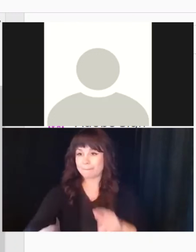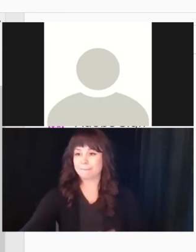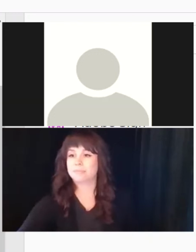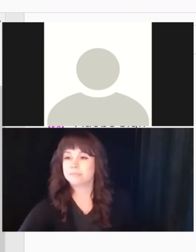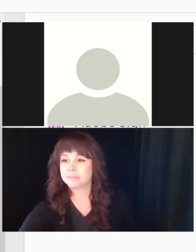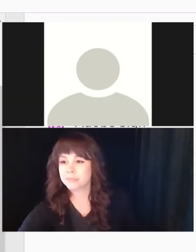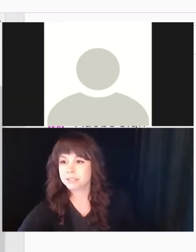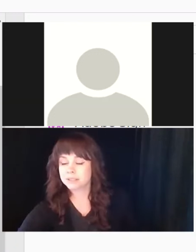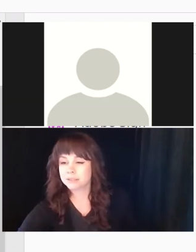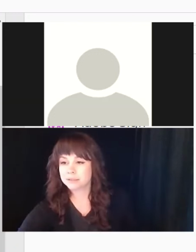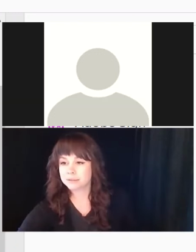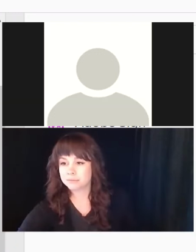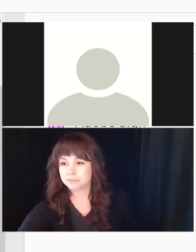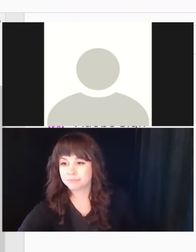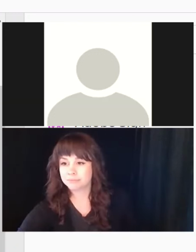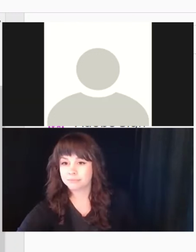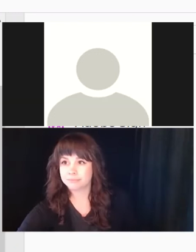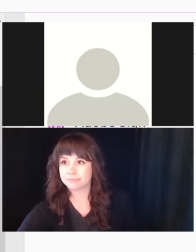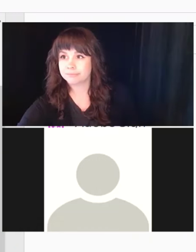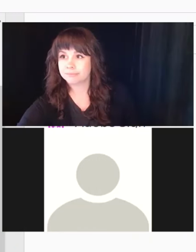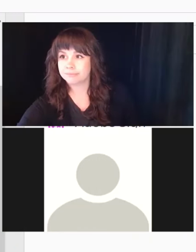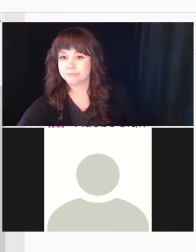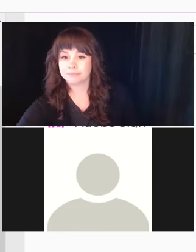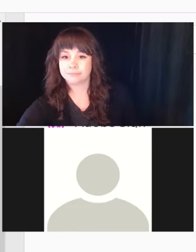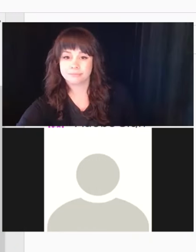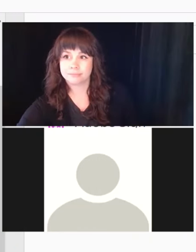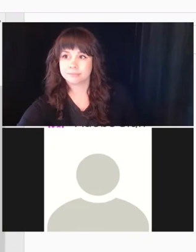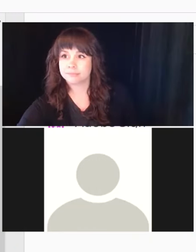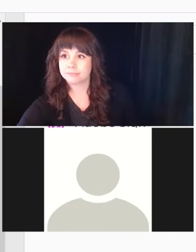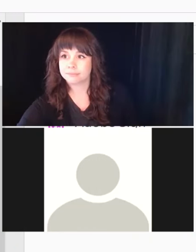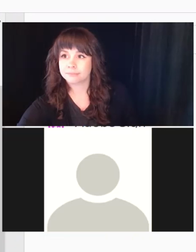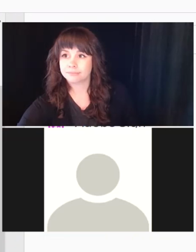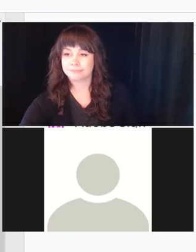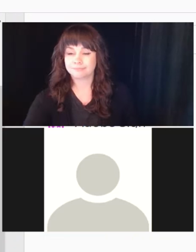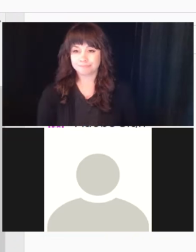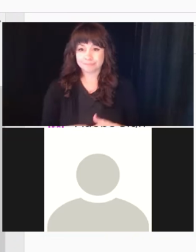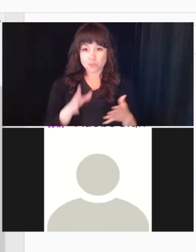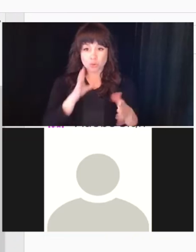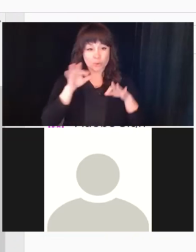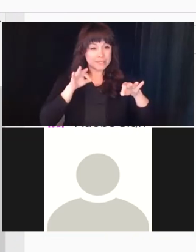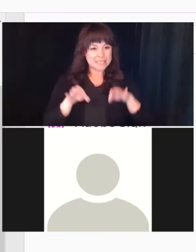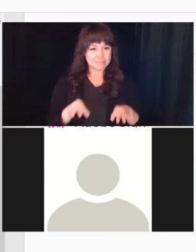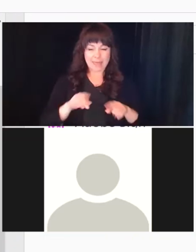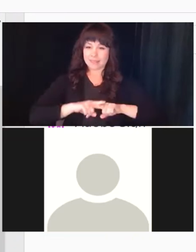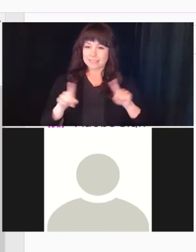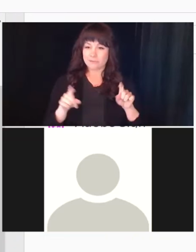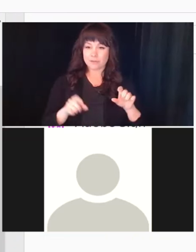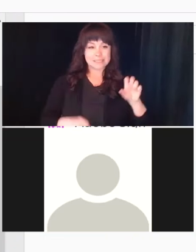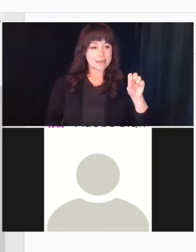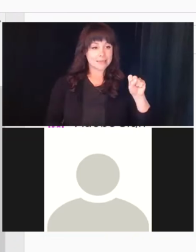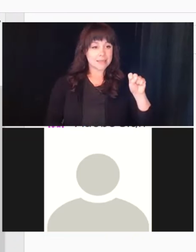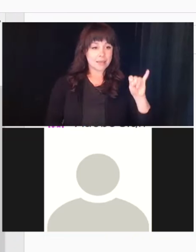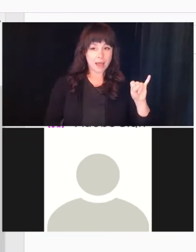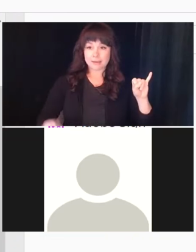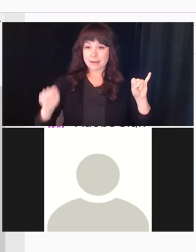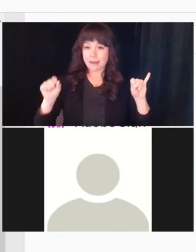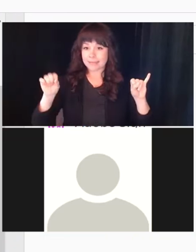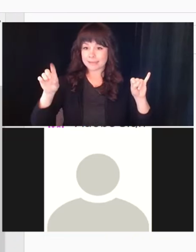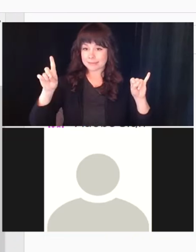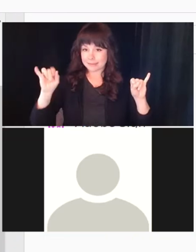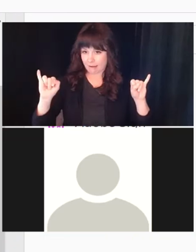webinar between the differences between SSI and SSDI, the two main Social Security programs, I just have a couple